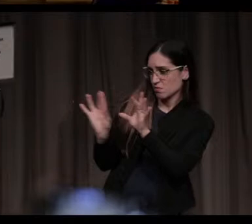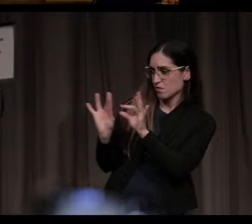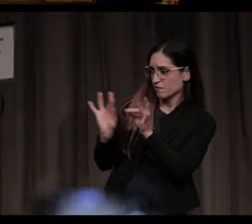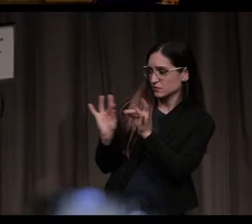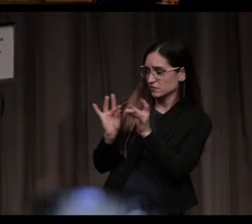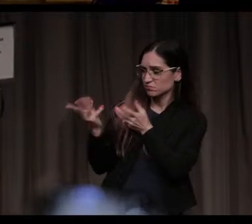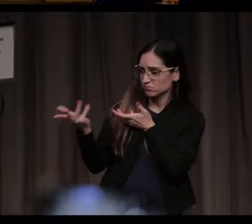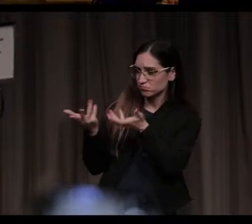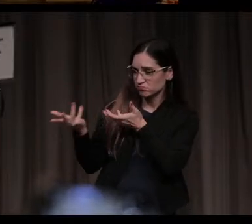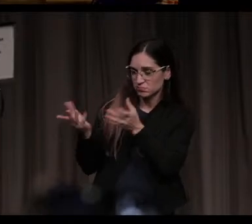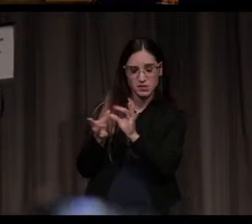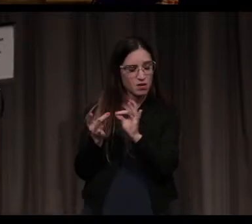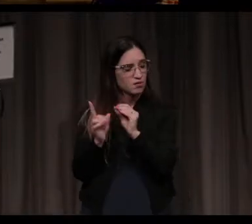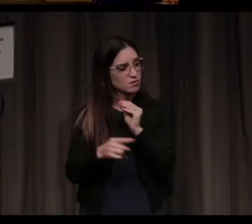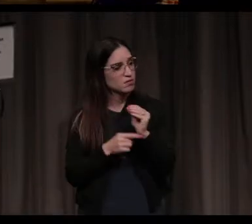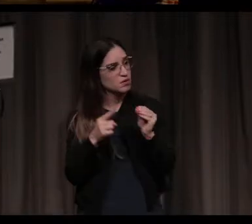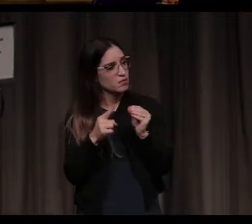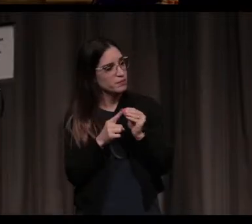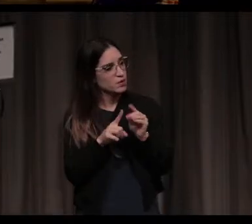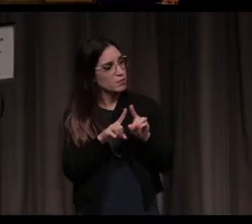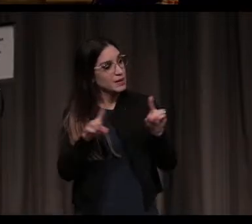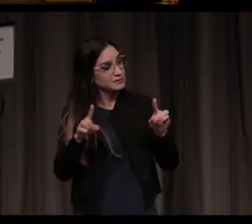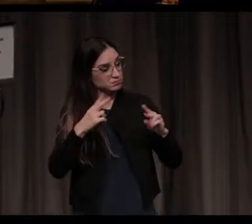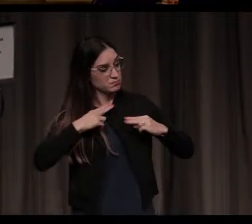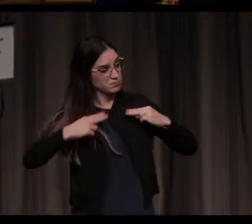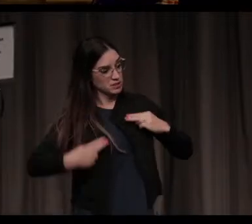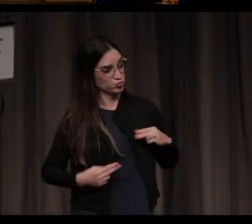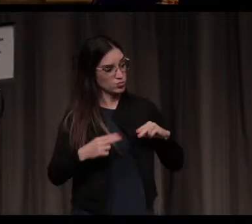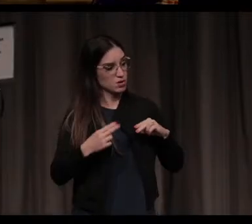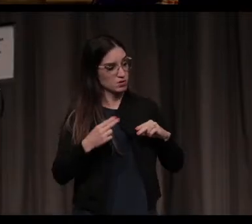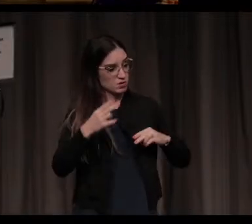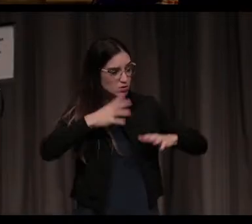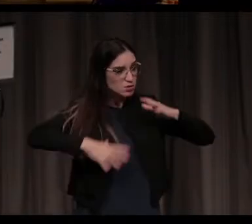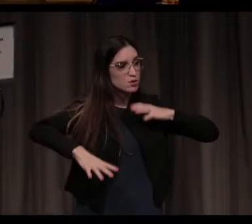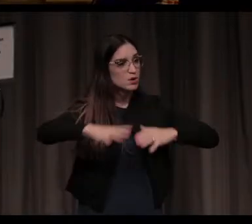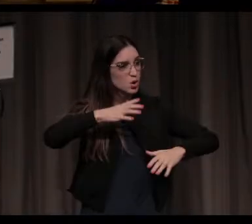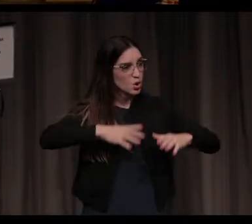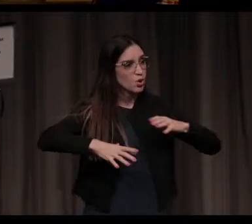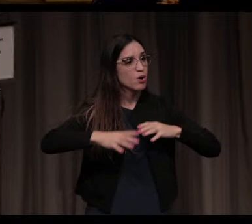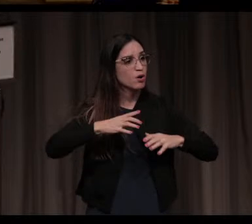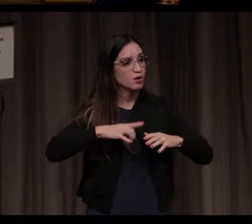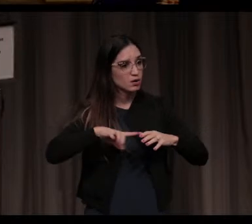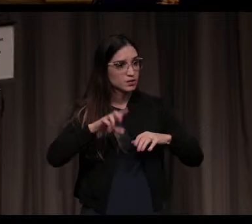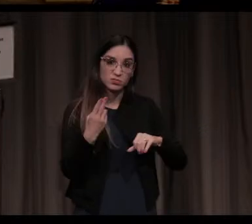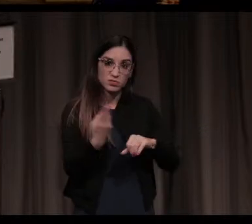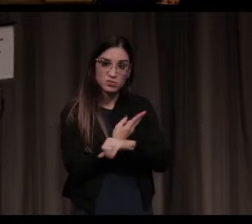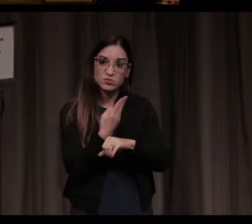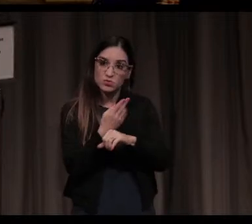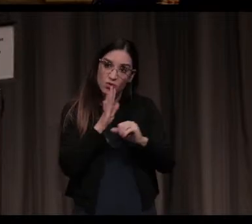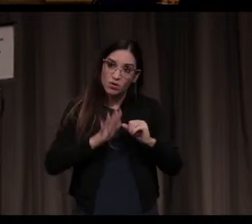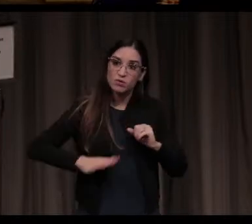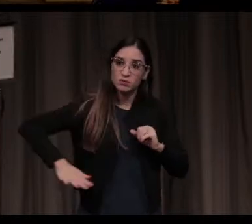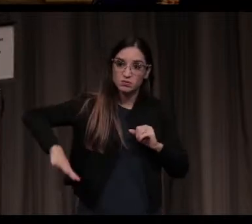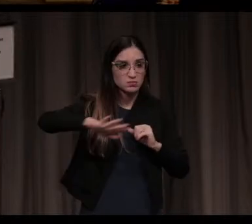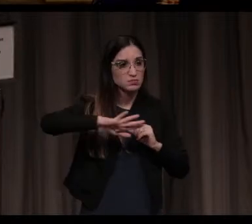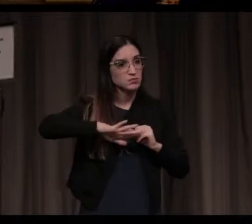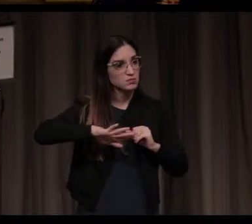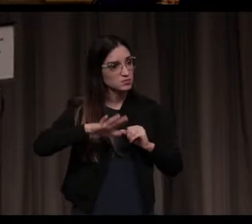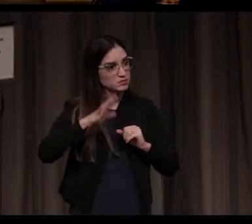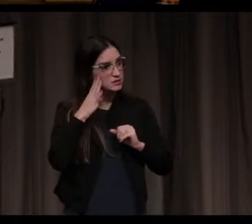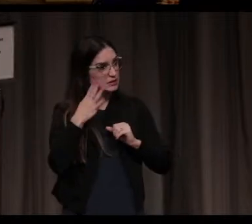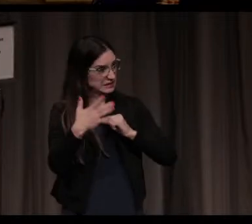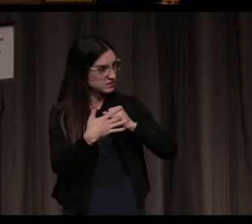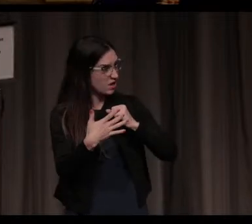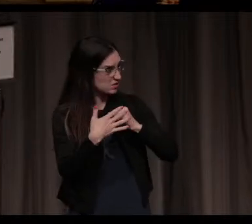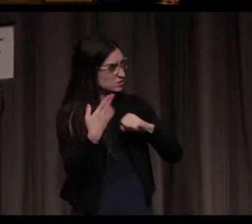but a lot of times, like, patchwork and clothing has developed into a knowledge system in our own communities of how we identify and relate to one